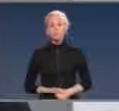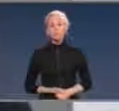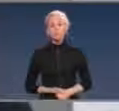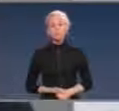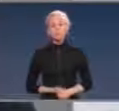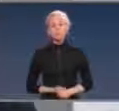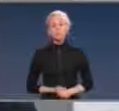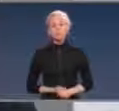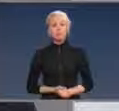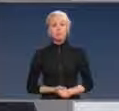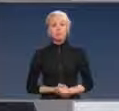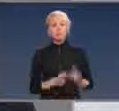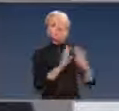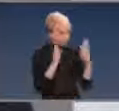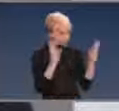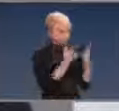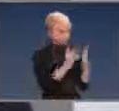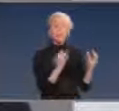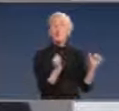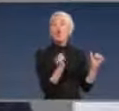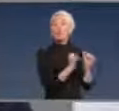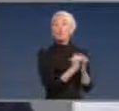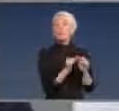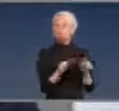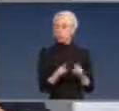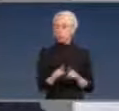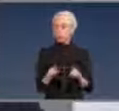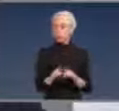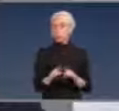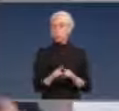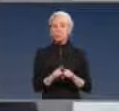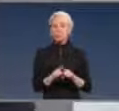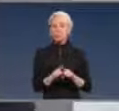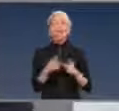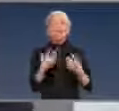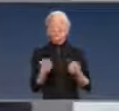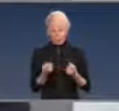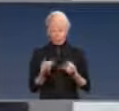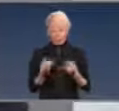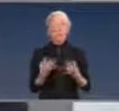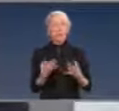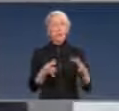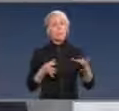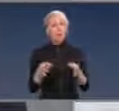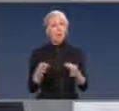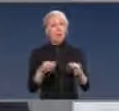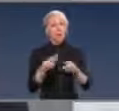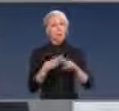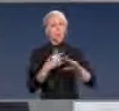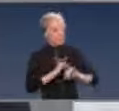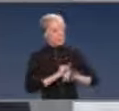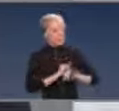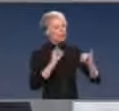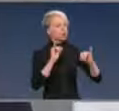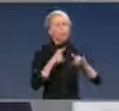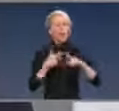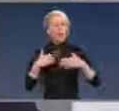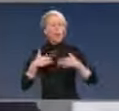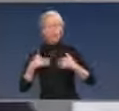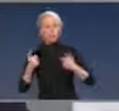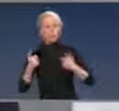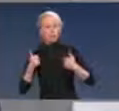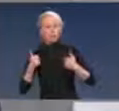of outbreak, is the need to ensure that your emergency response and your health response are integrated. There